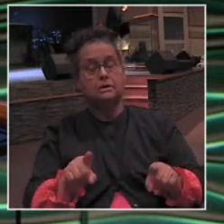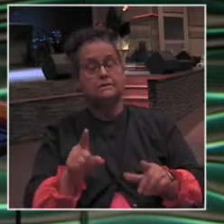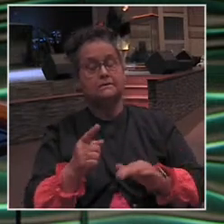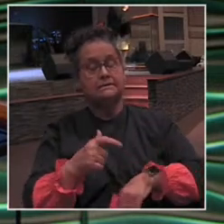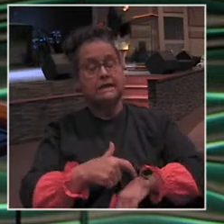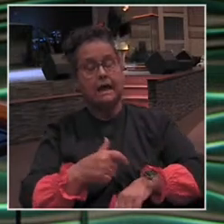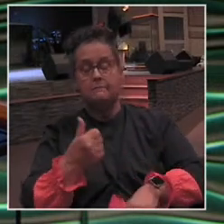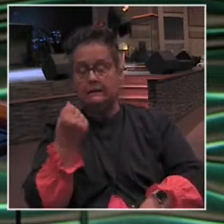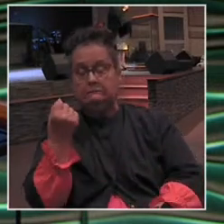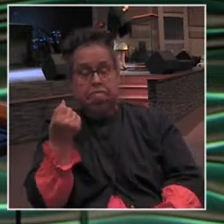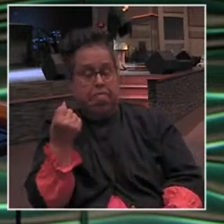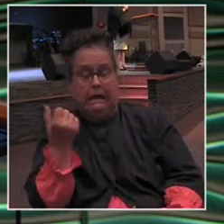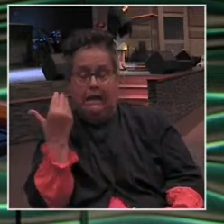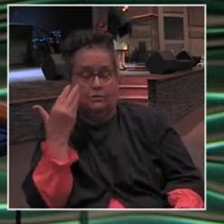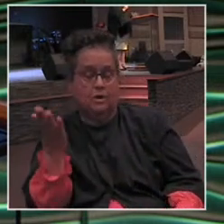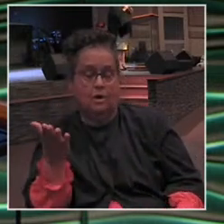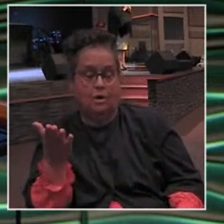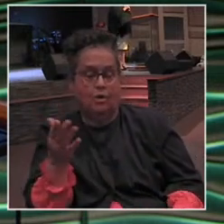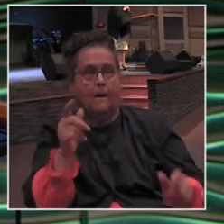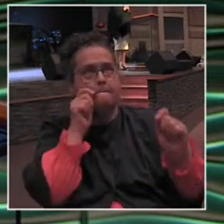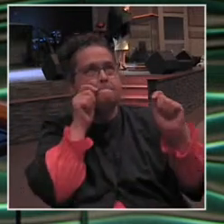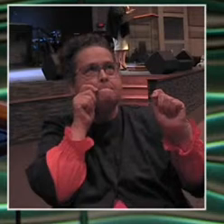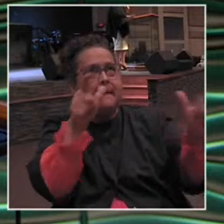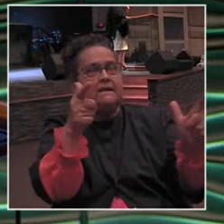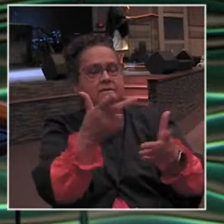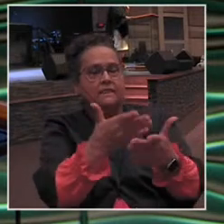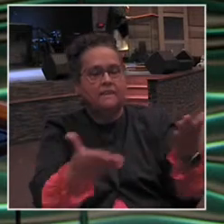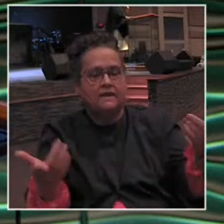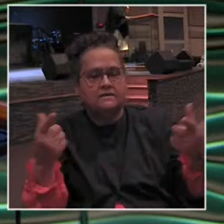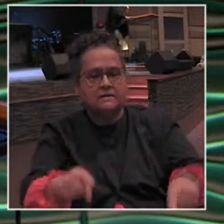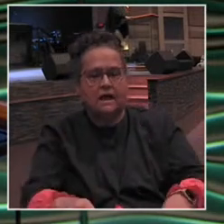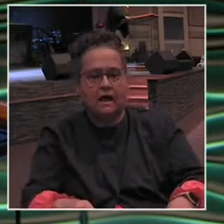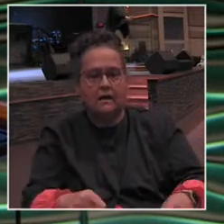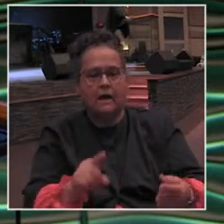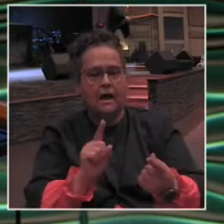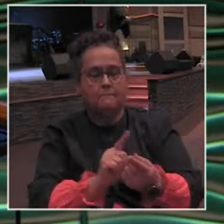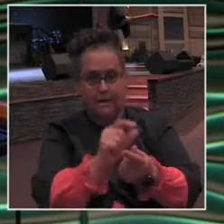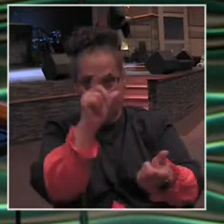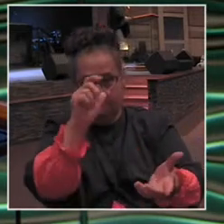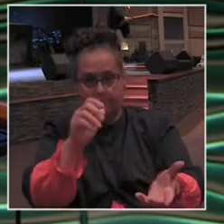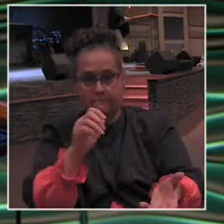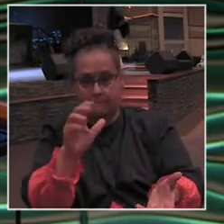some amazing things happened when I let him steer the boat. I met Jared, my husband,